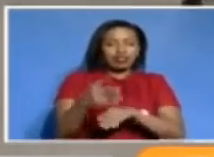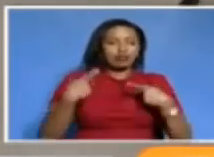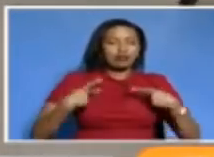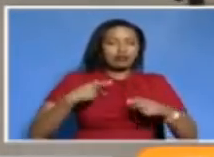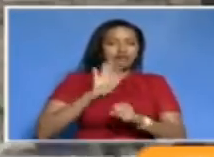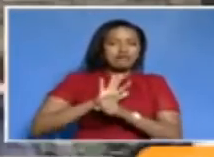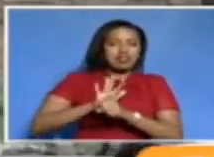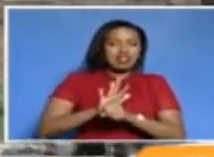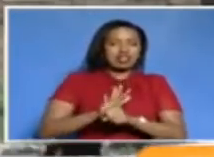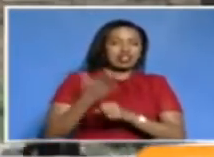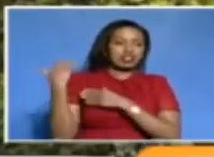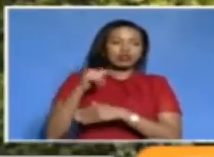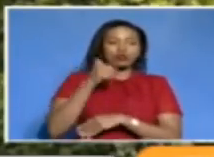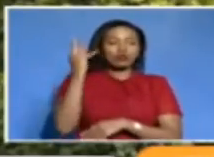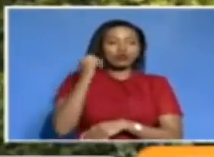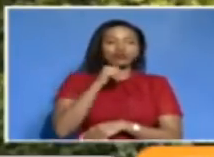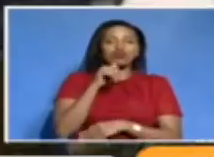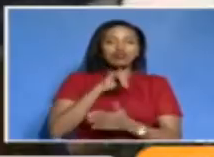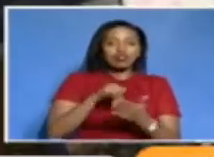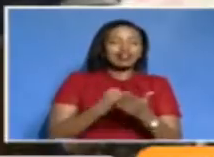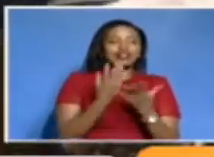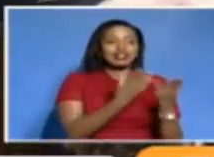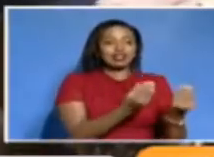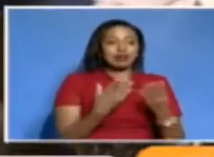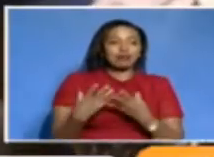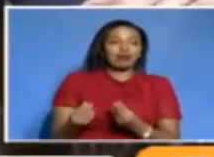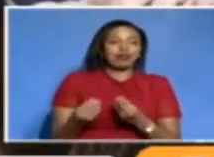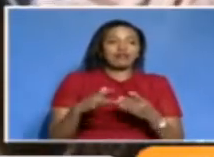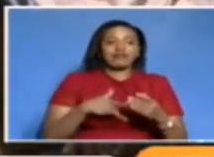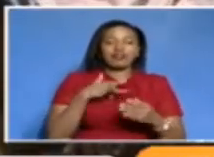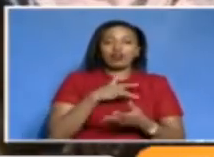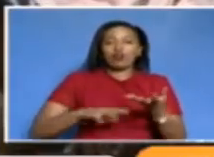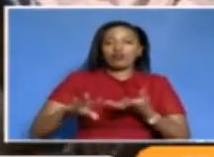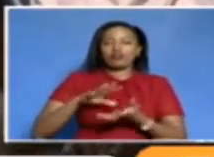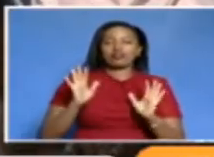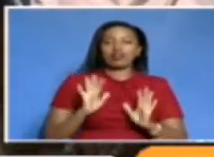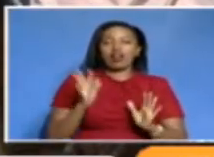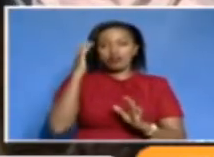simple inconvenience for Peter Maina and his young family.